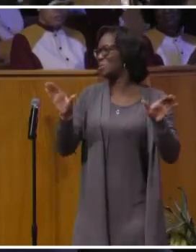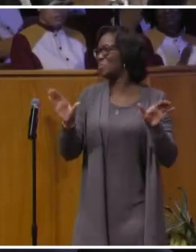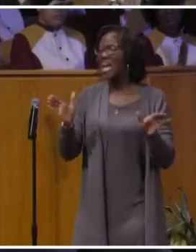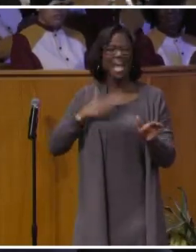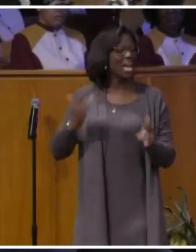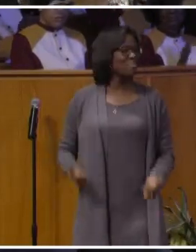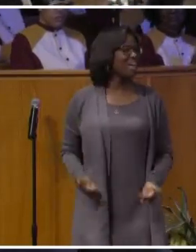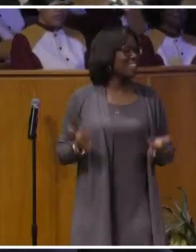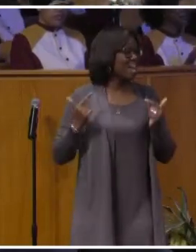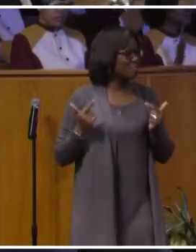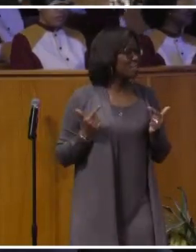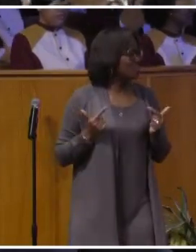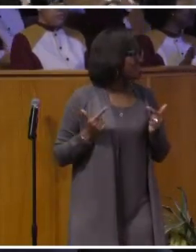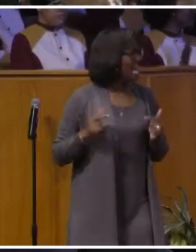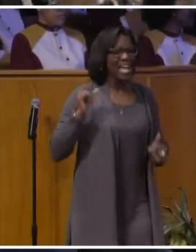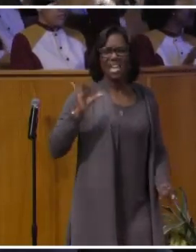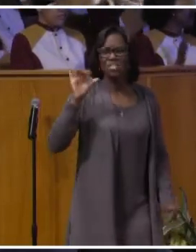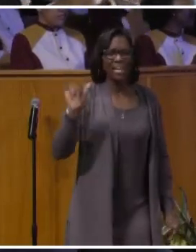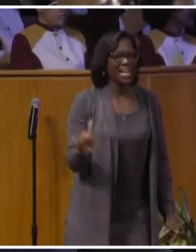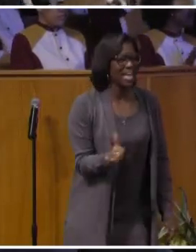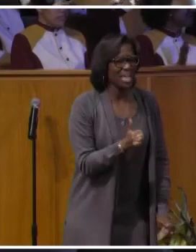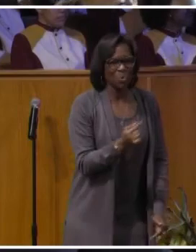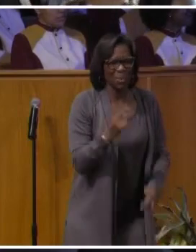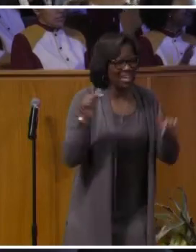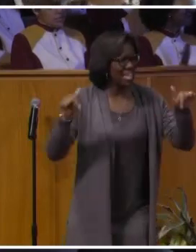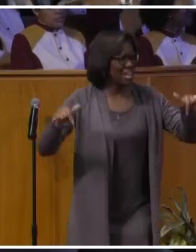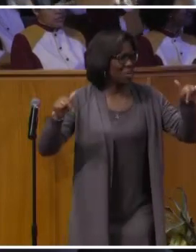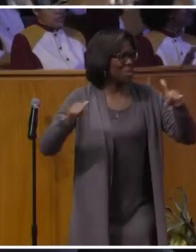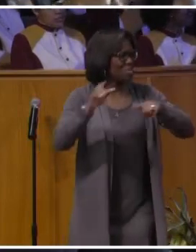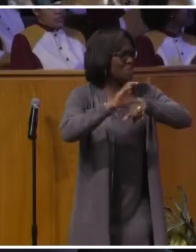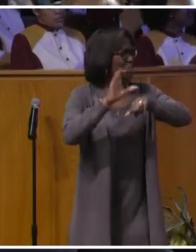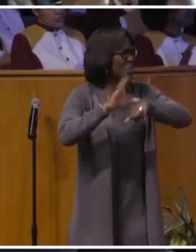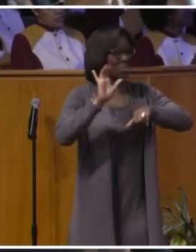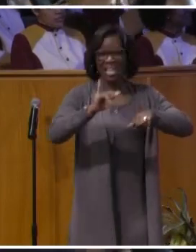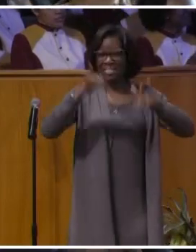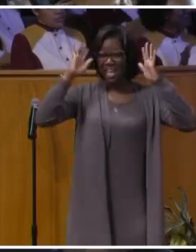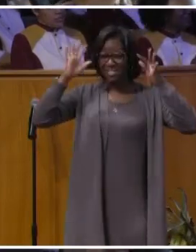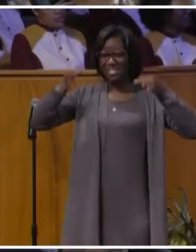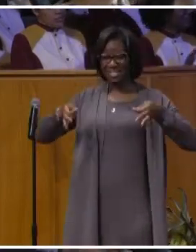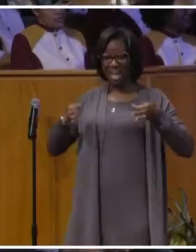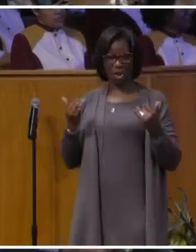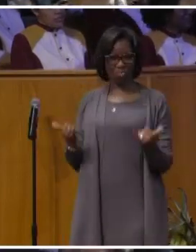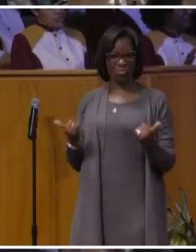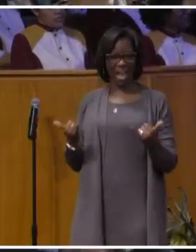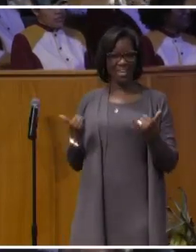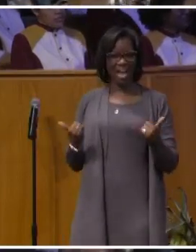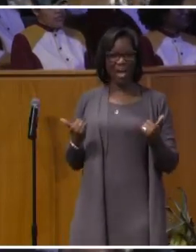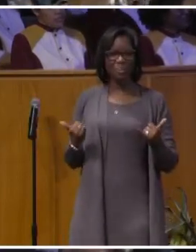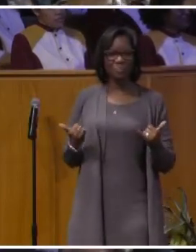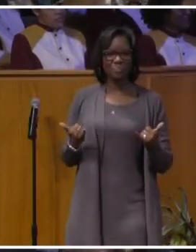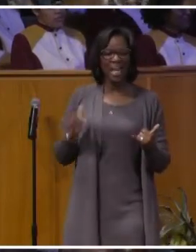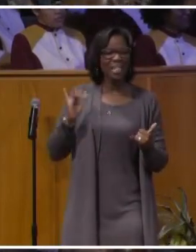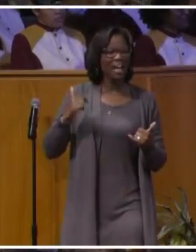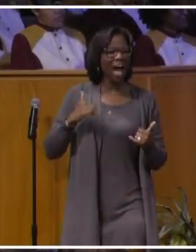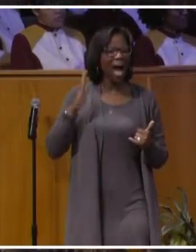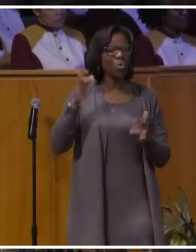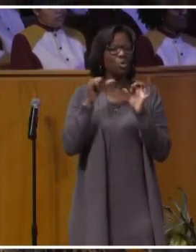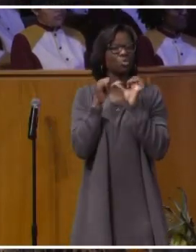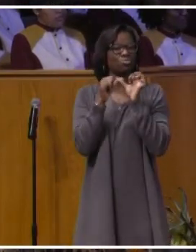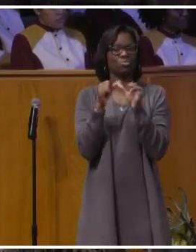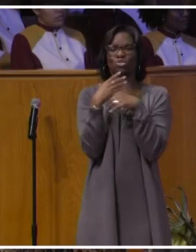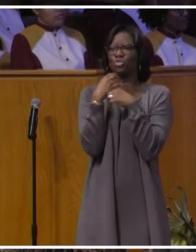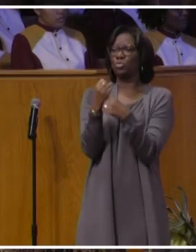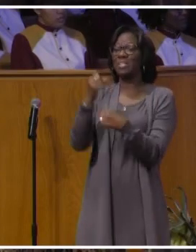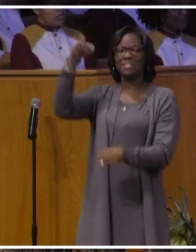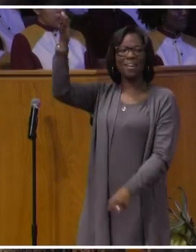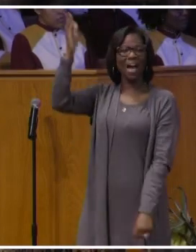in my life. Is there anybody here that made a decision right now? I'm going to trust